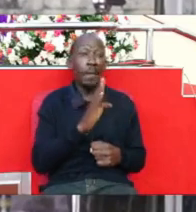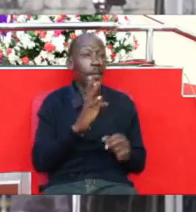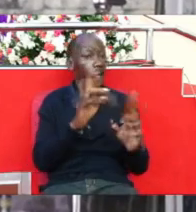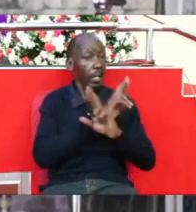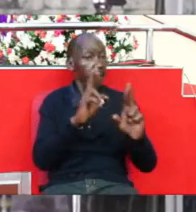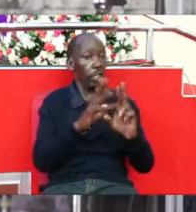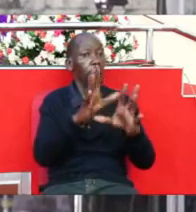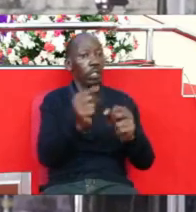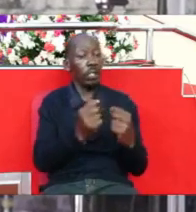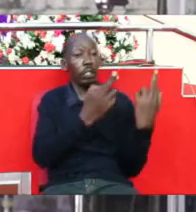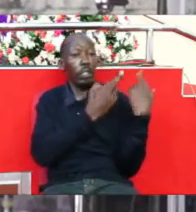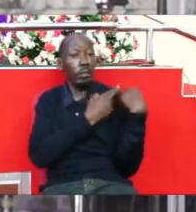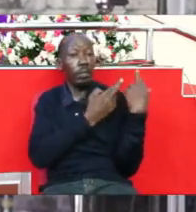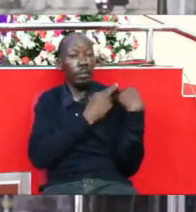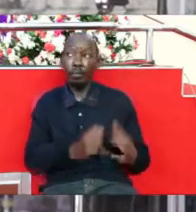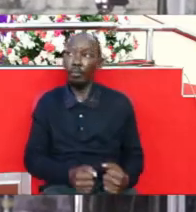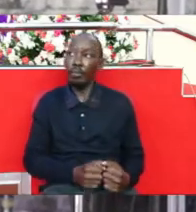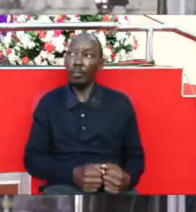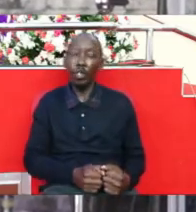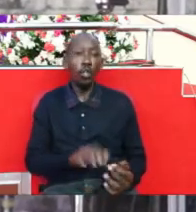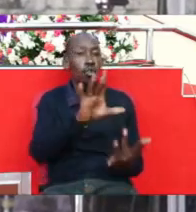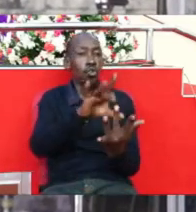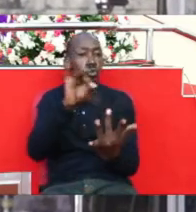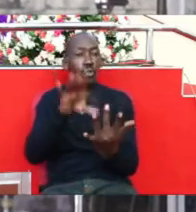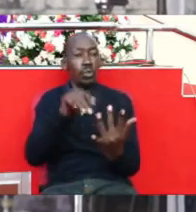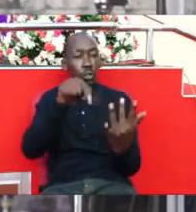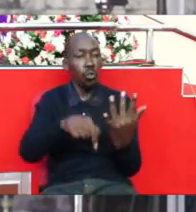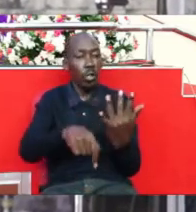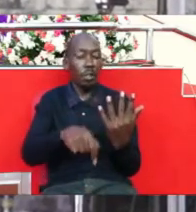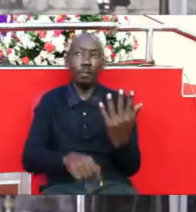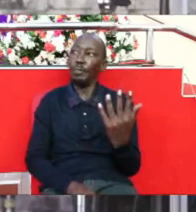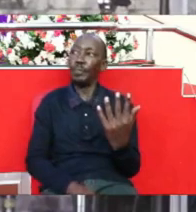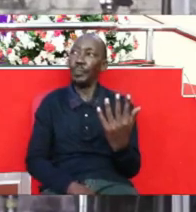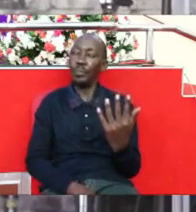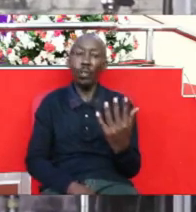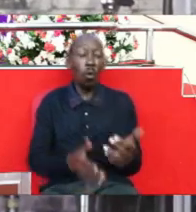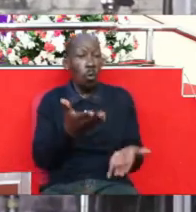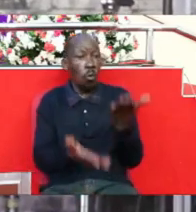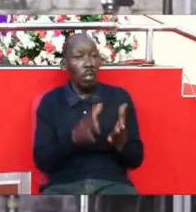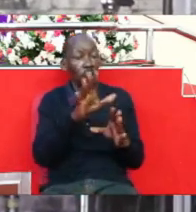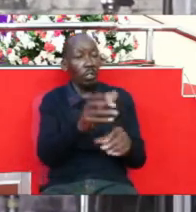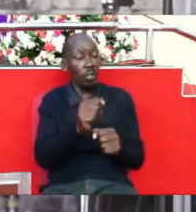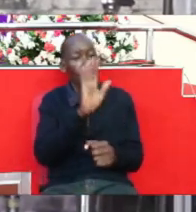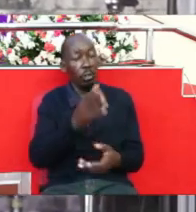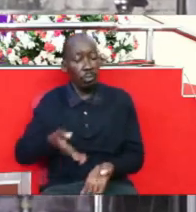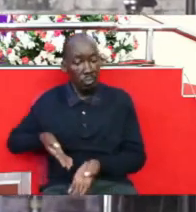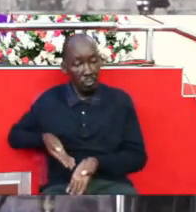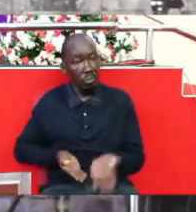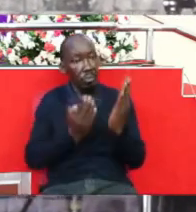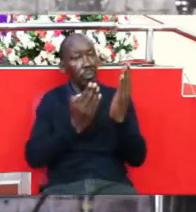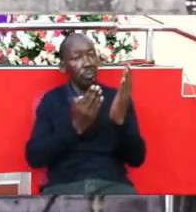responsibility. Ukuwe tayari kuwajibika. Choose this day. Chagua siku hii. Whether to take your shovel. Kwamba